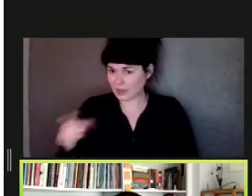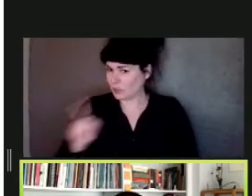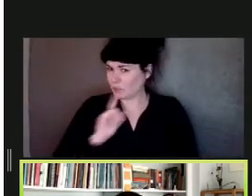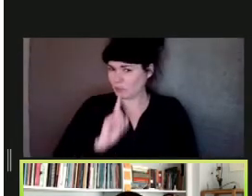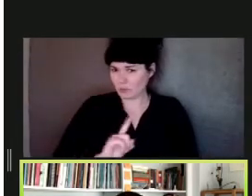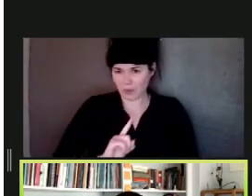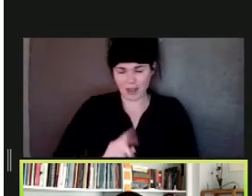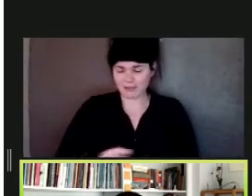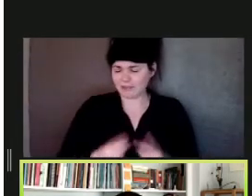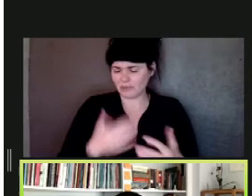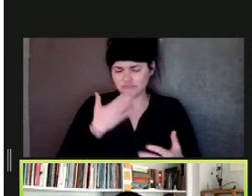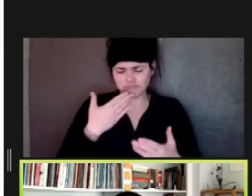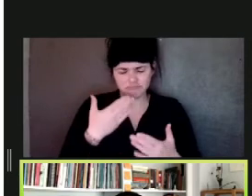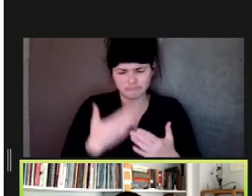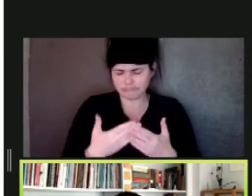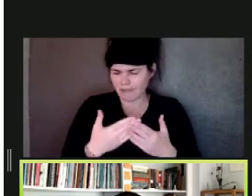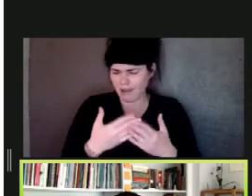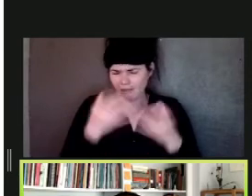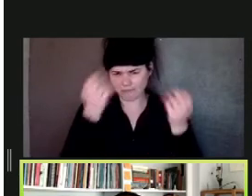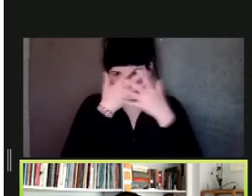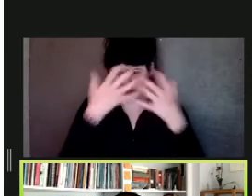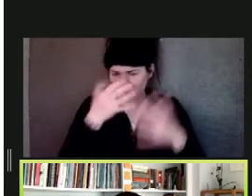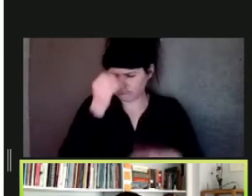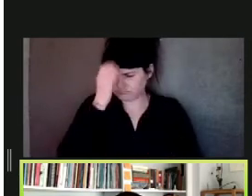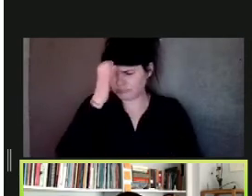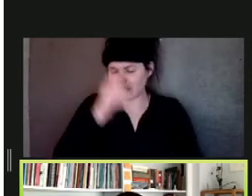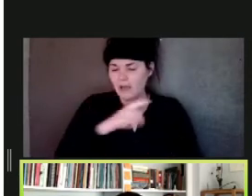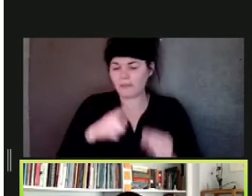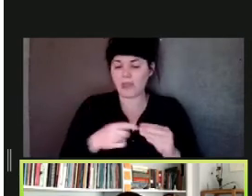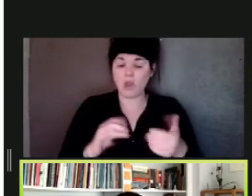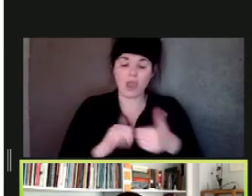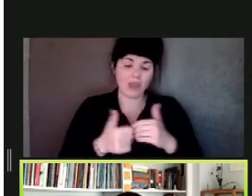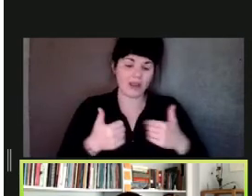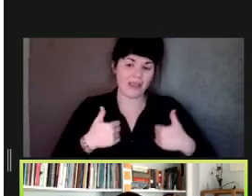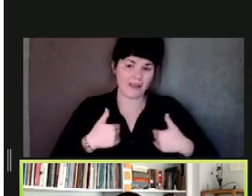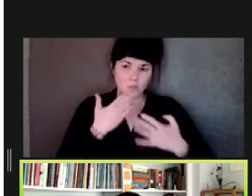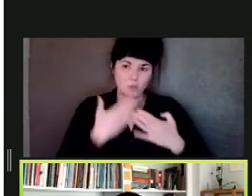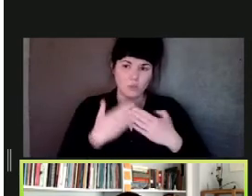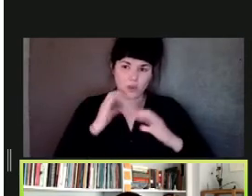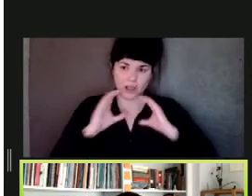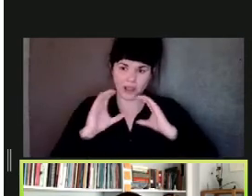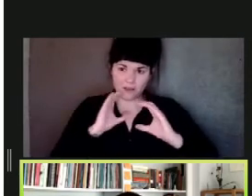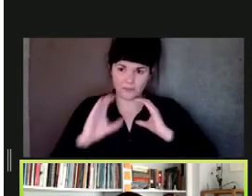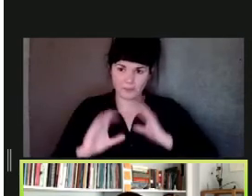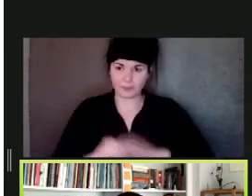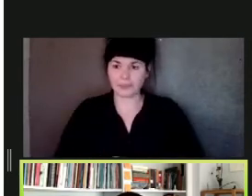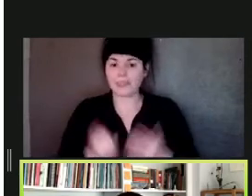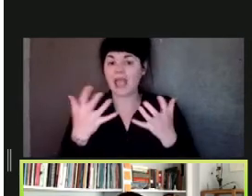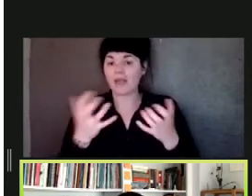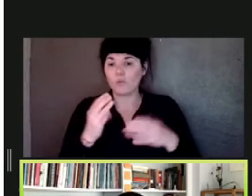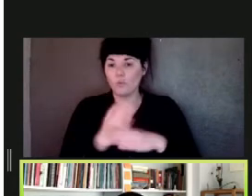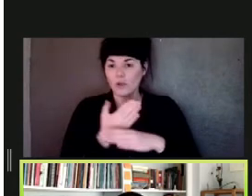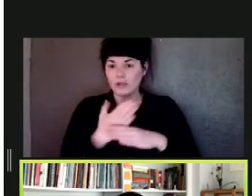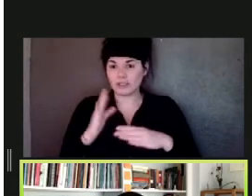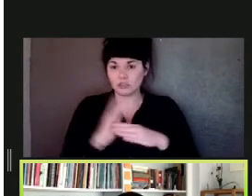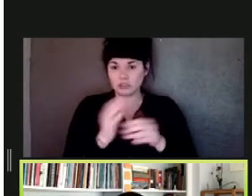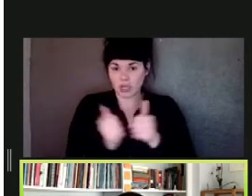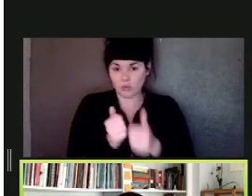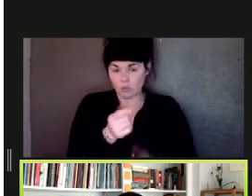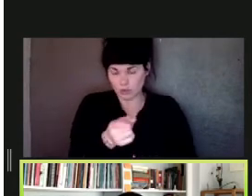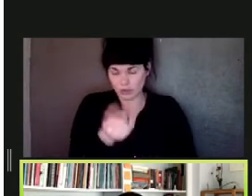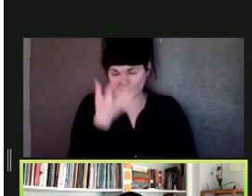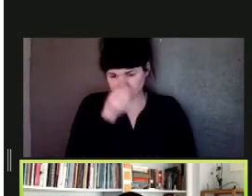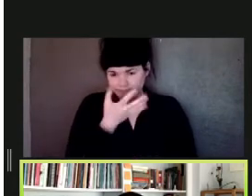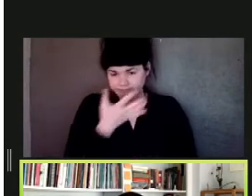about how to have those conversations. And I want to share with you some of what we've been doing as part of our outreach in those